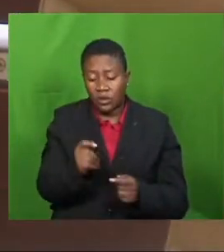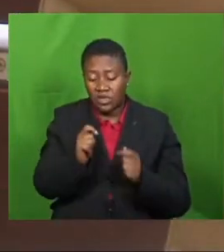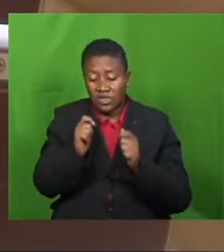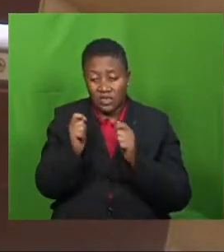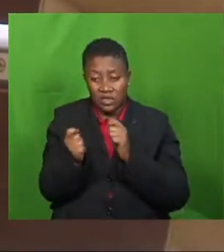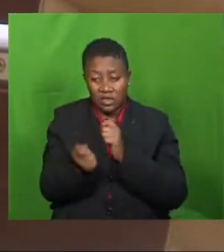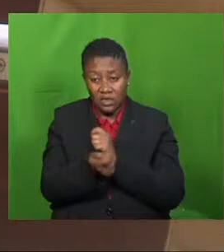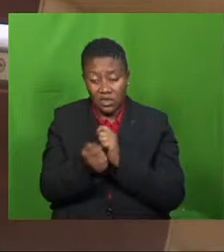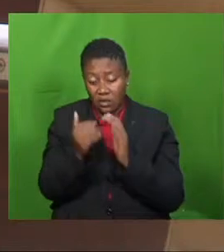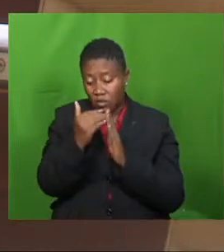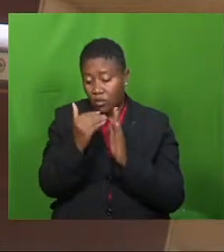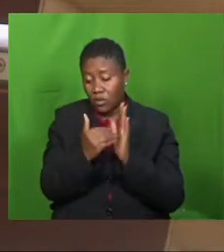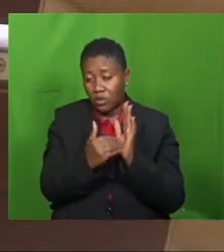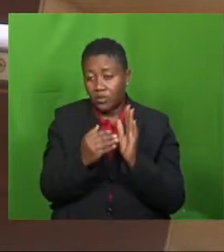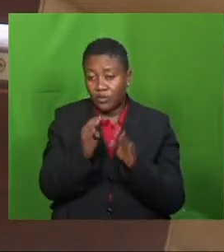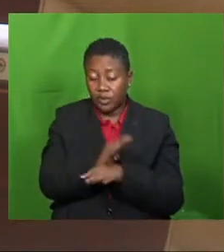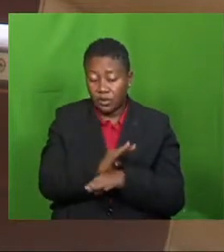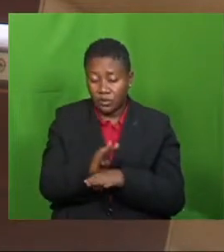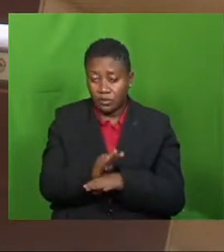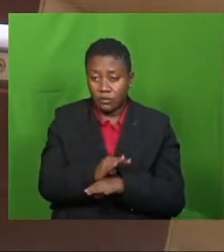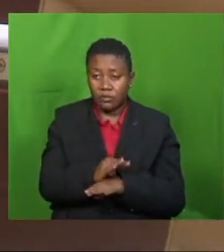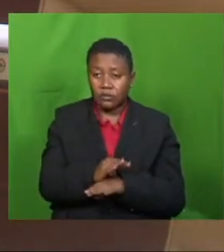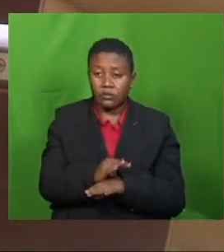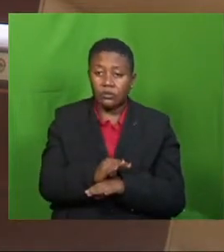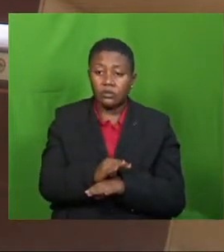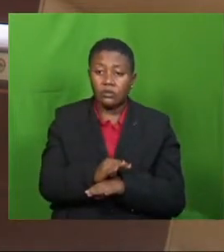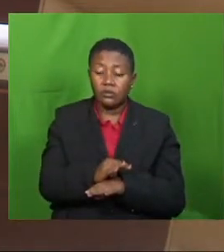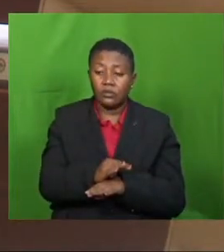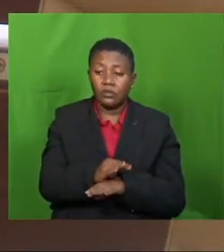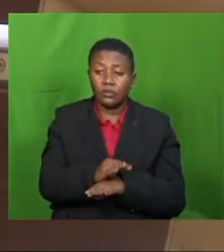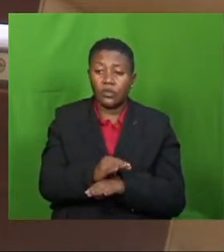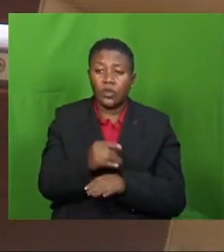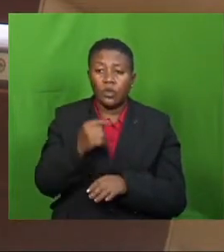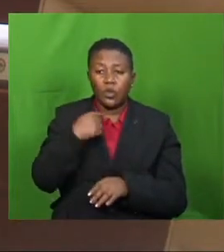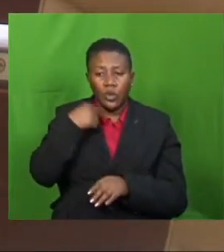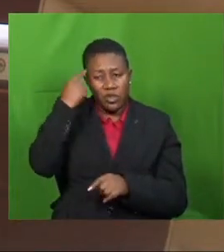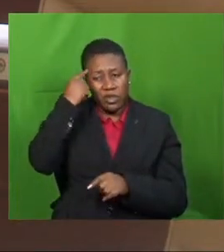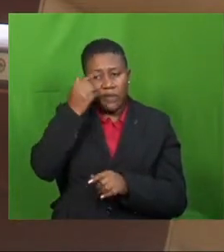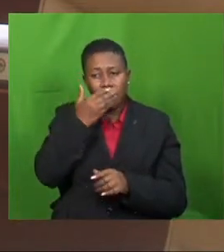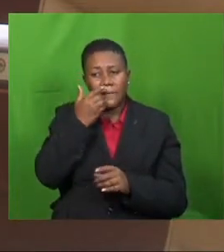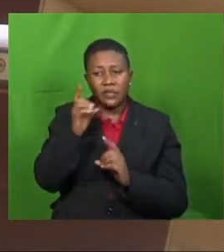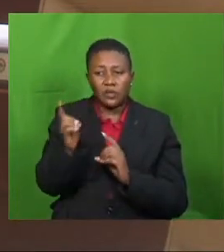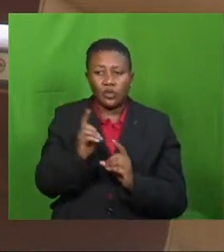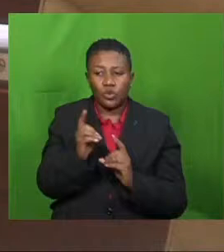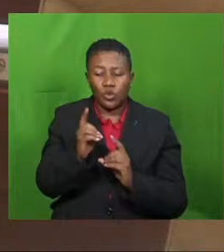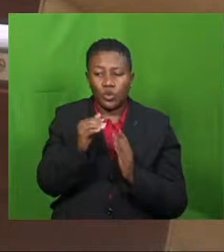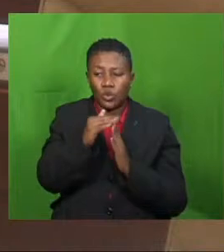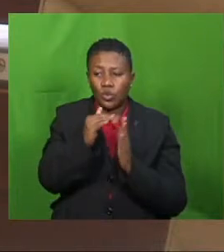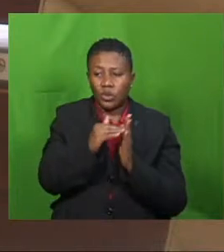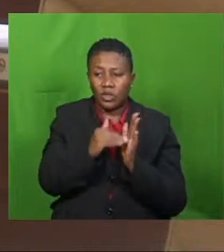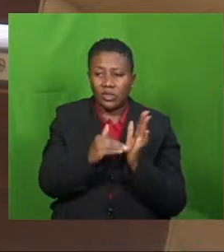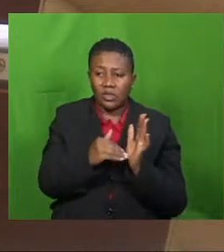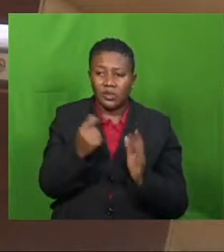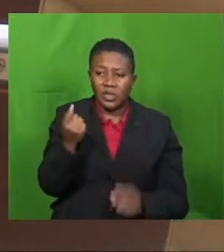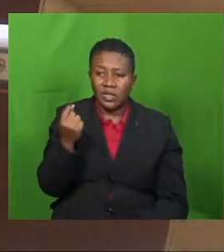business and rather take item 11 on page 6, after which we'll take the